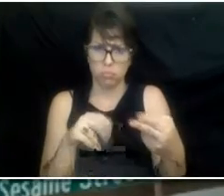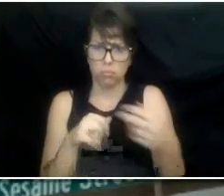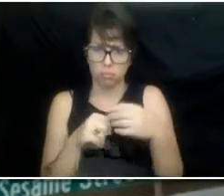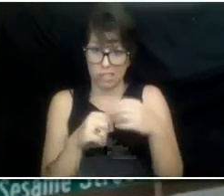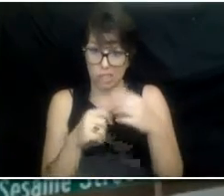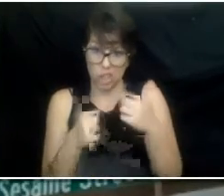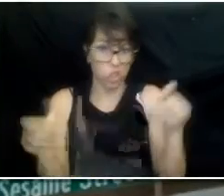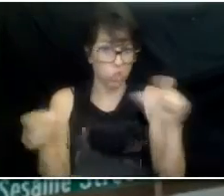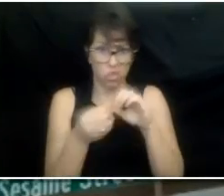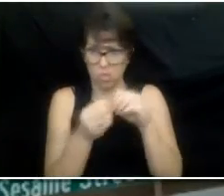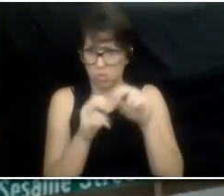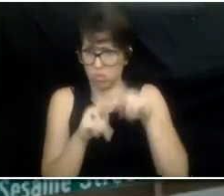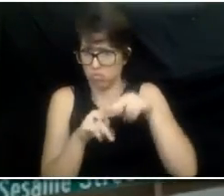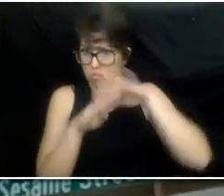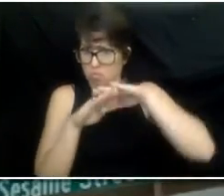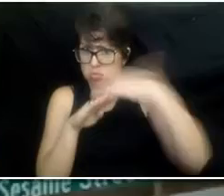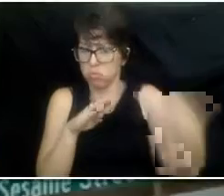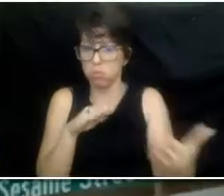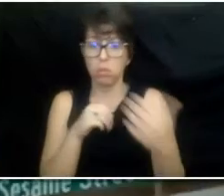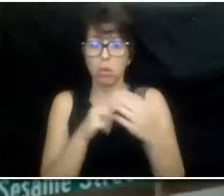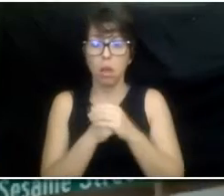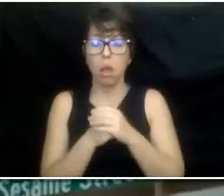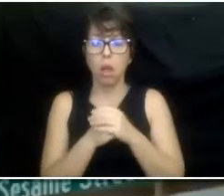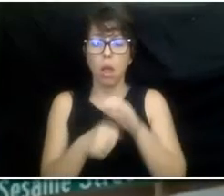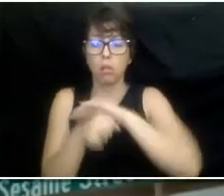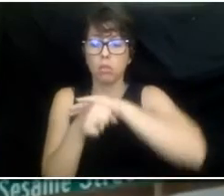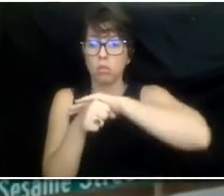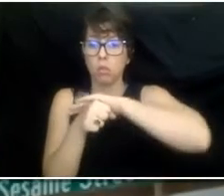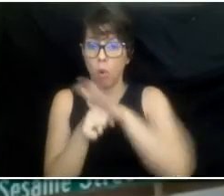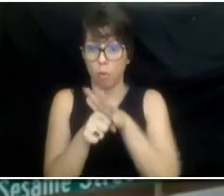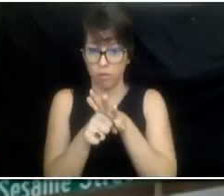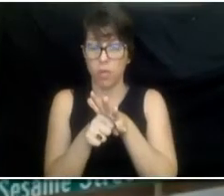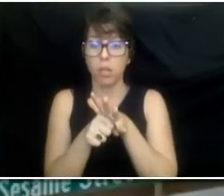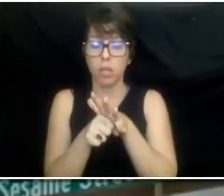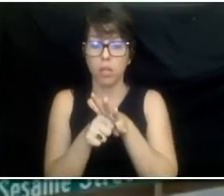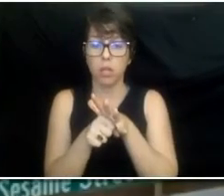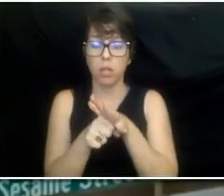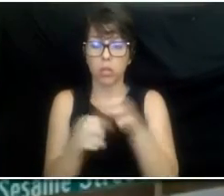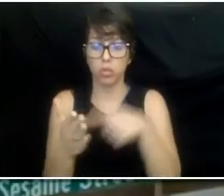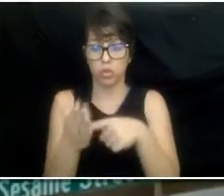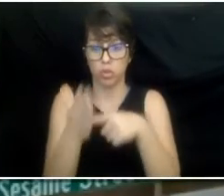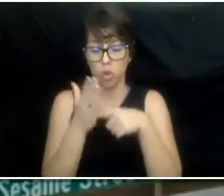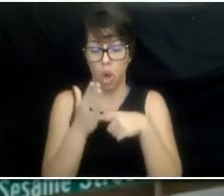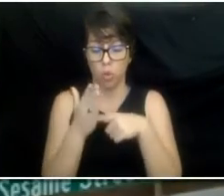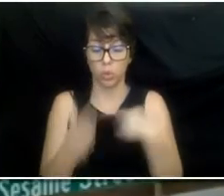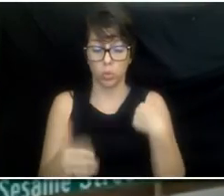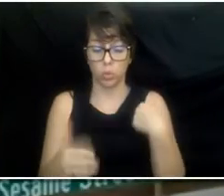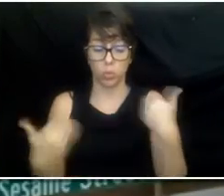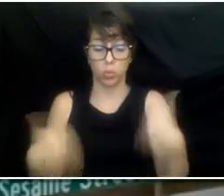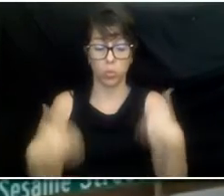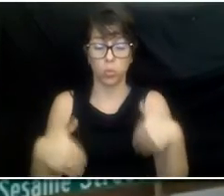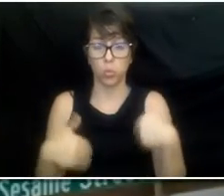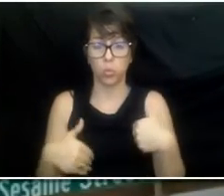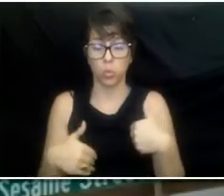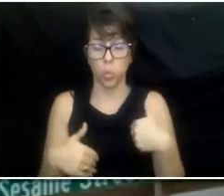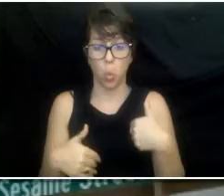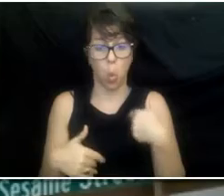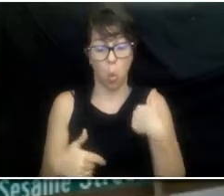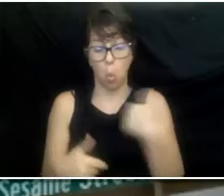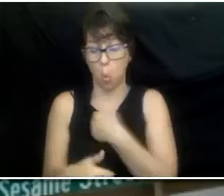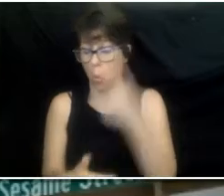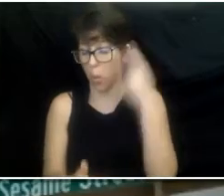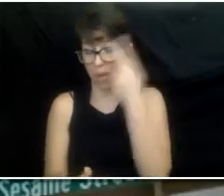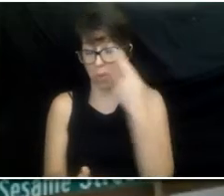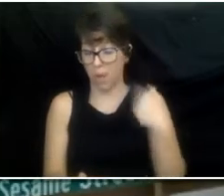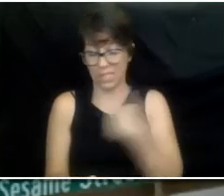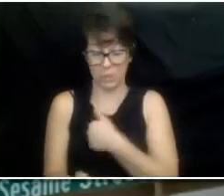you know I am saying your officers are juggling so much and my heart goes out to uh our